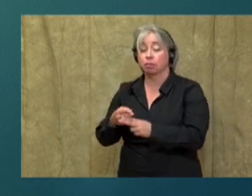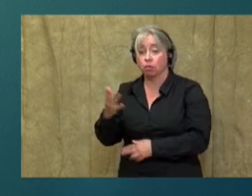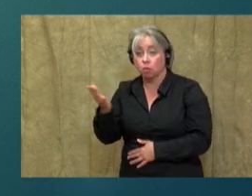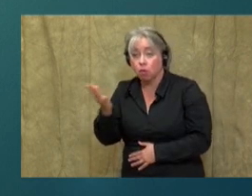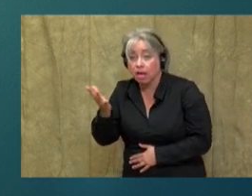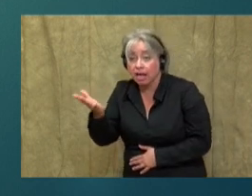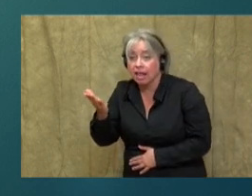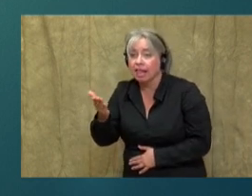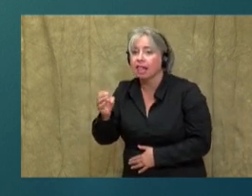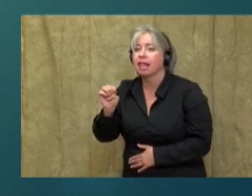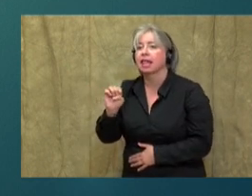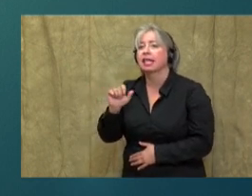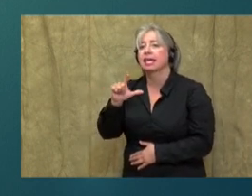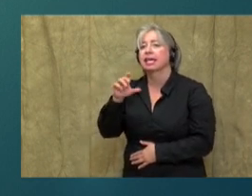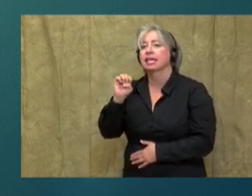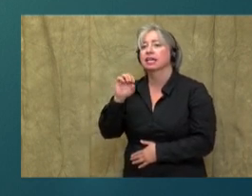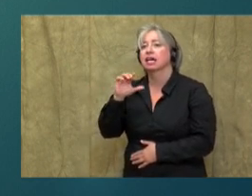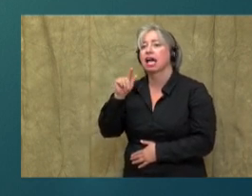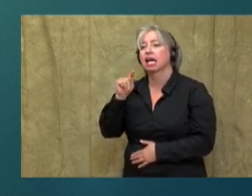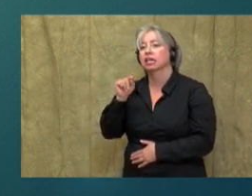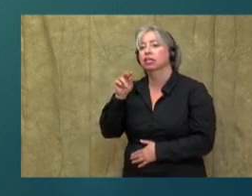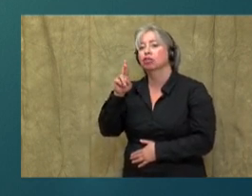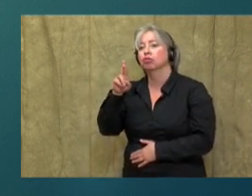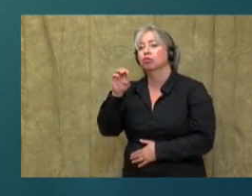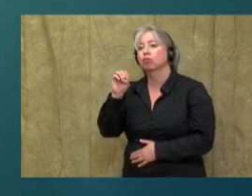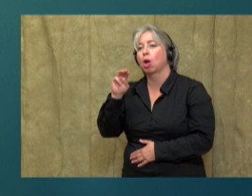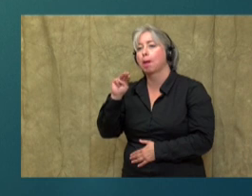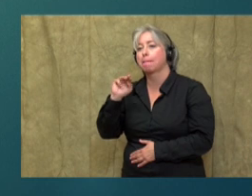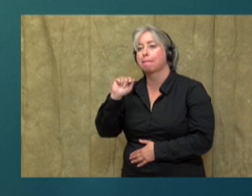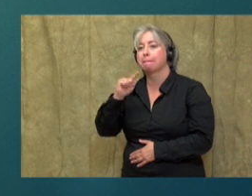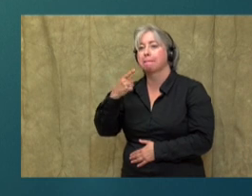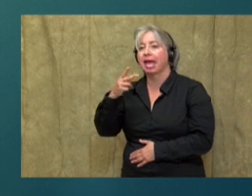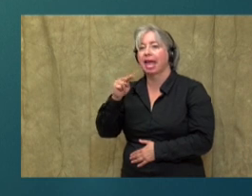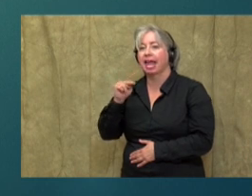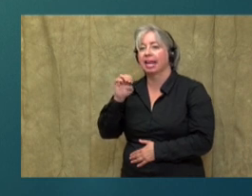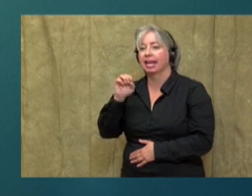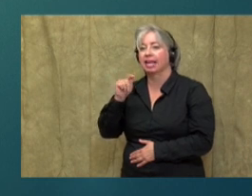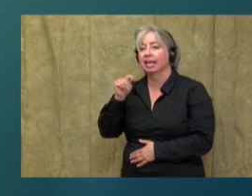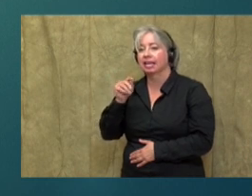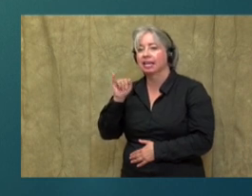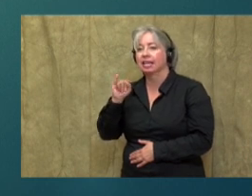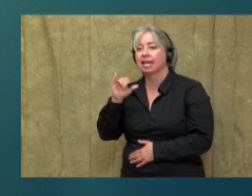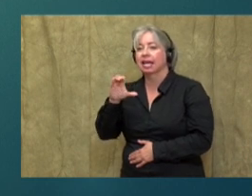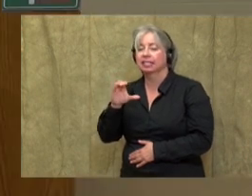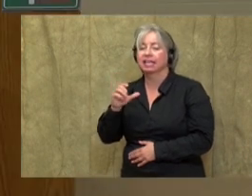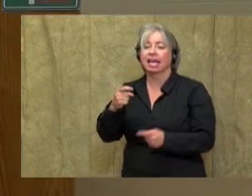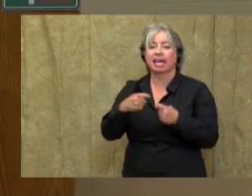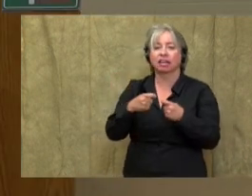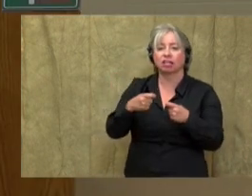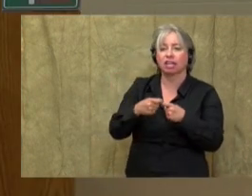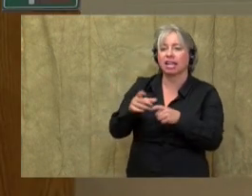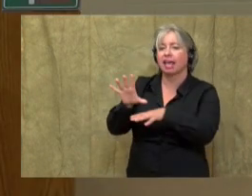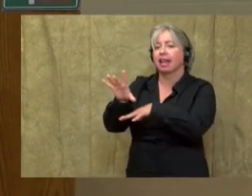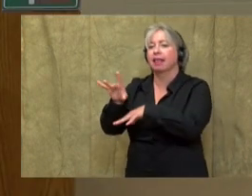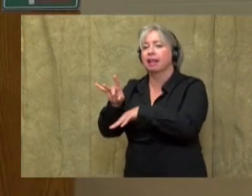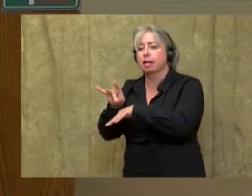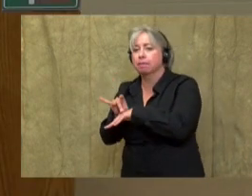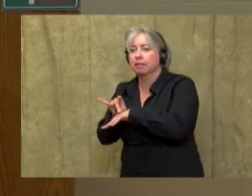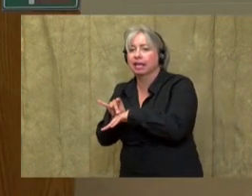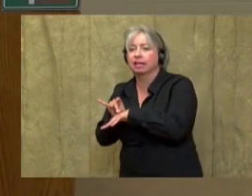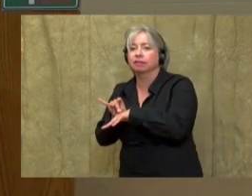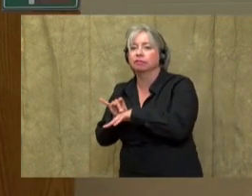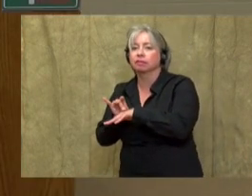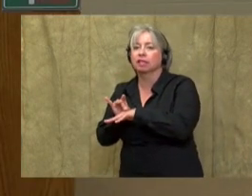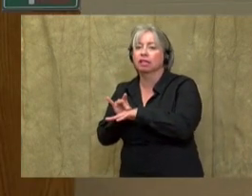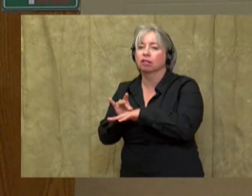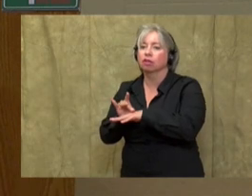electromagnetic waves. And those waves are made up of two parts, an electric part and a magnetic part, actually the magnetic fields. So we will look